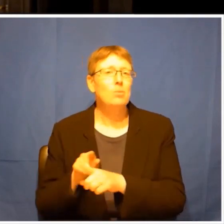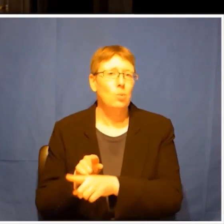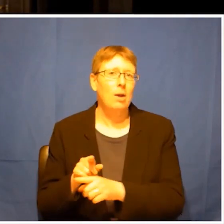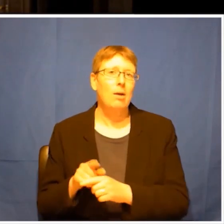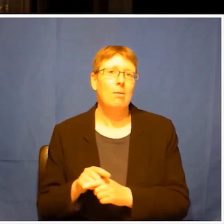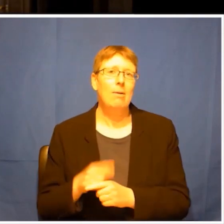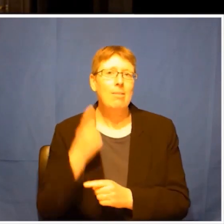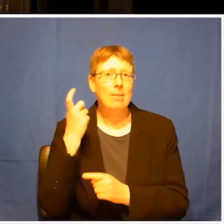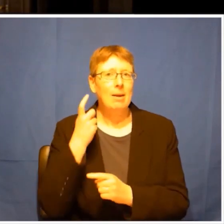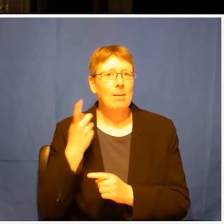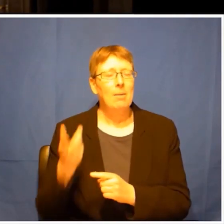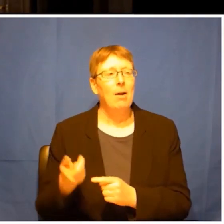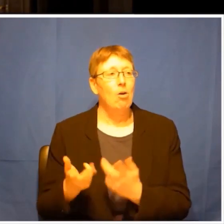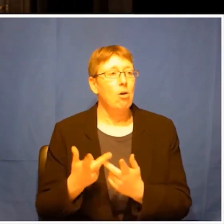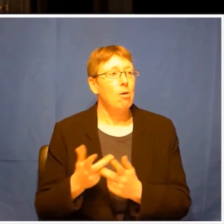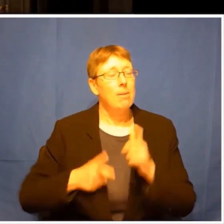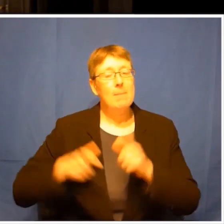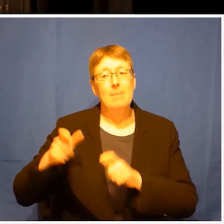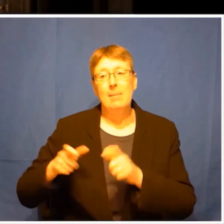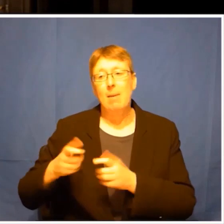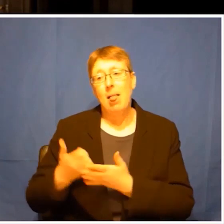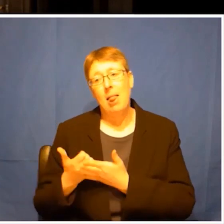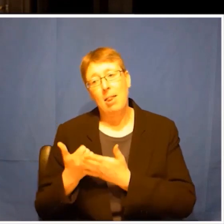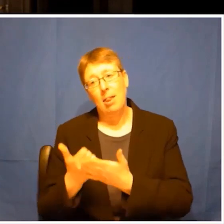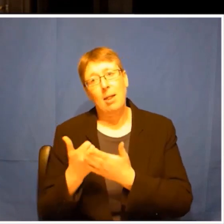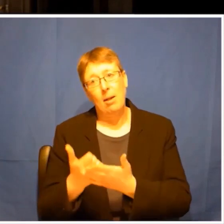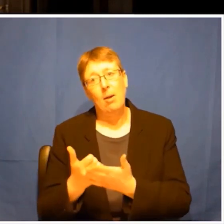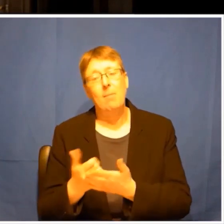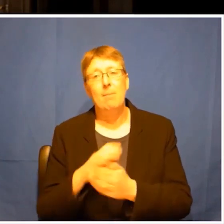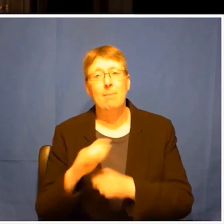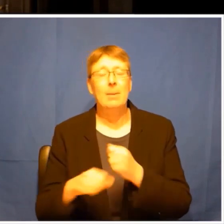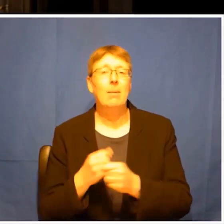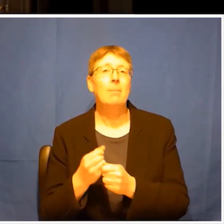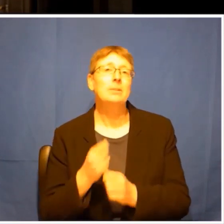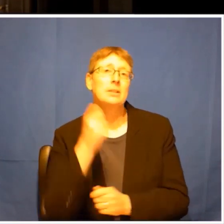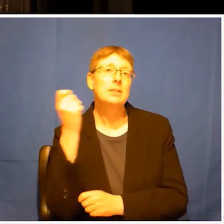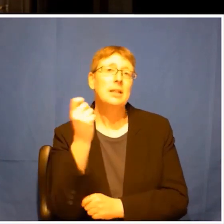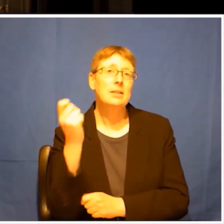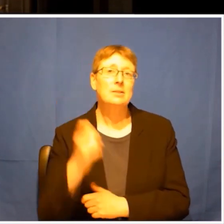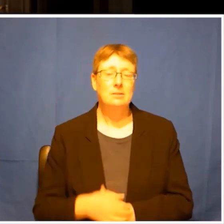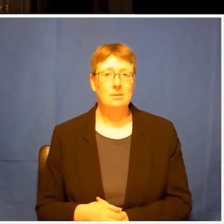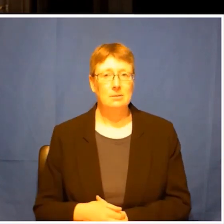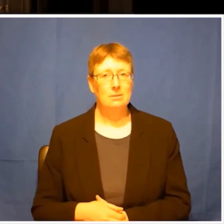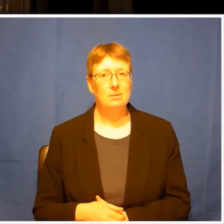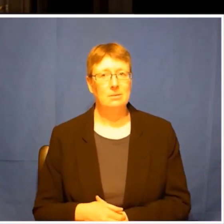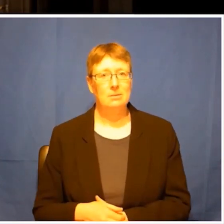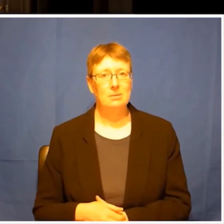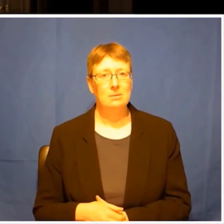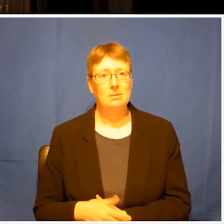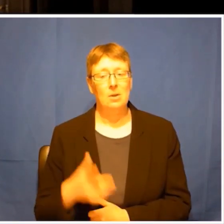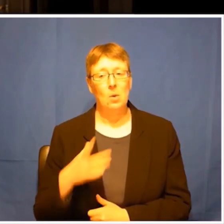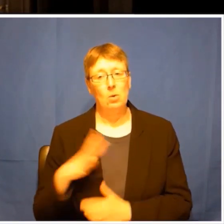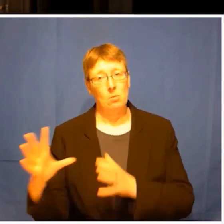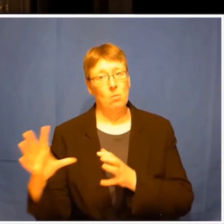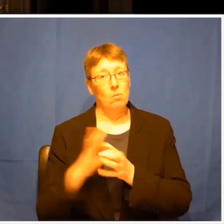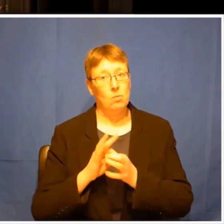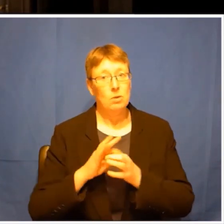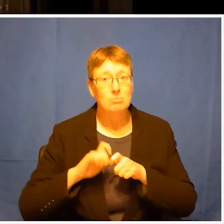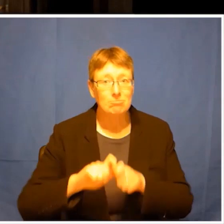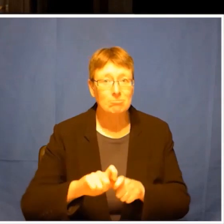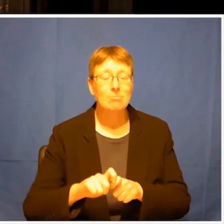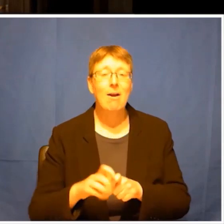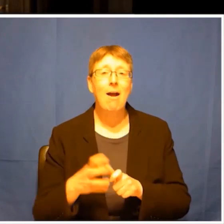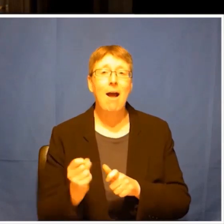you'll be thinking about the contributions that other people have made to your success. So we want you to stay in touch with us. We